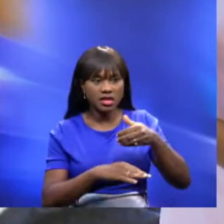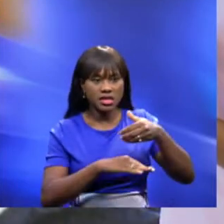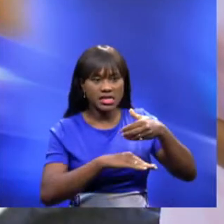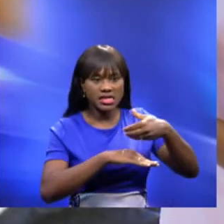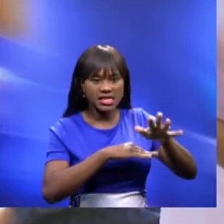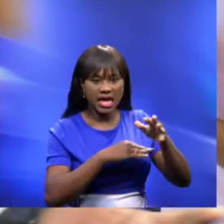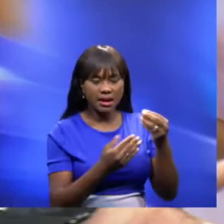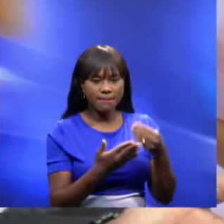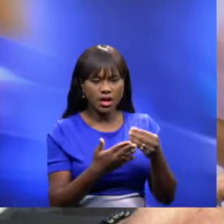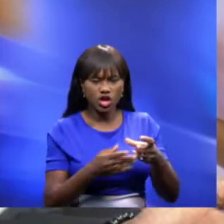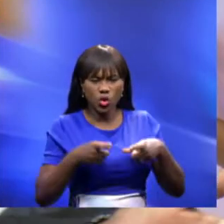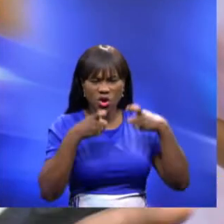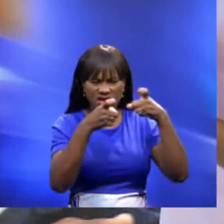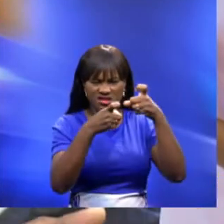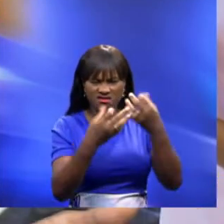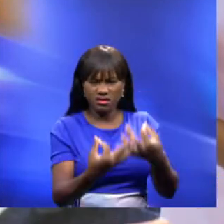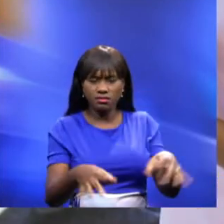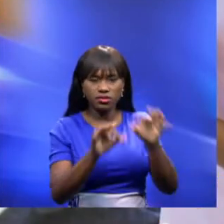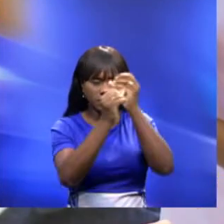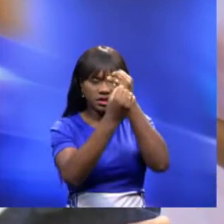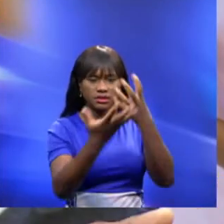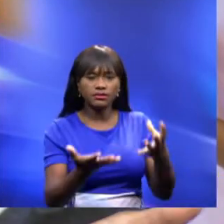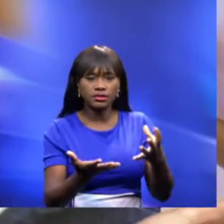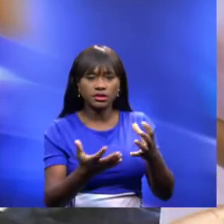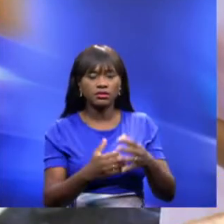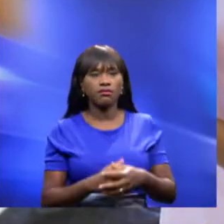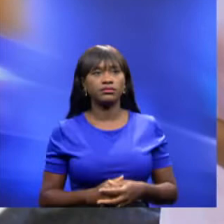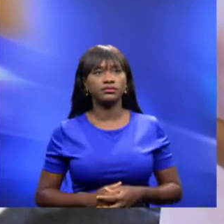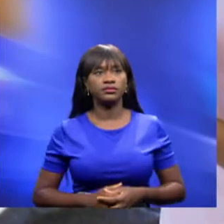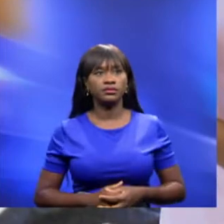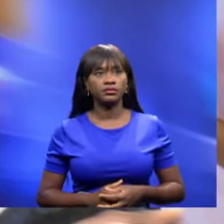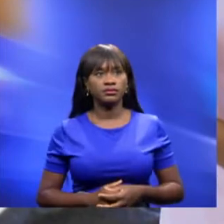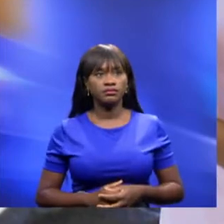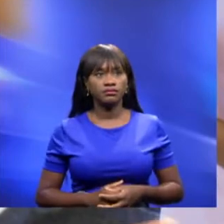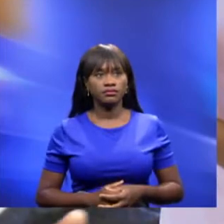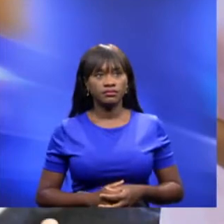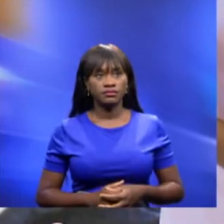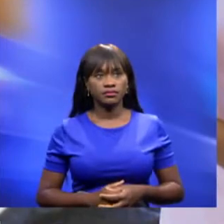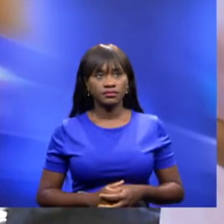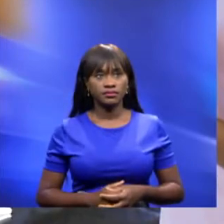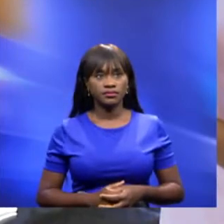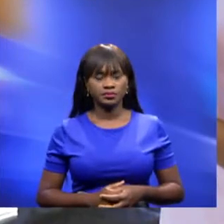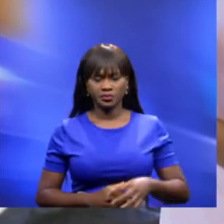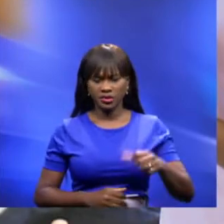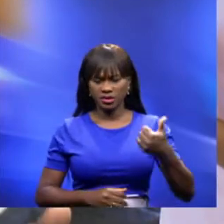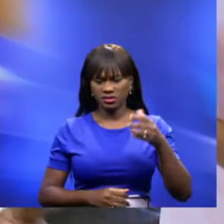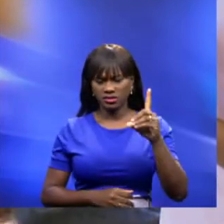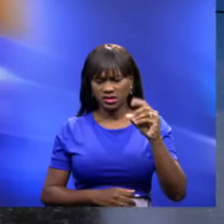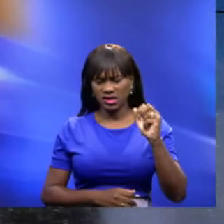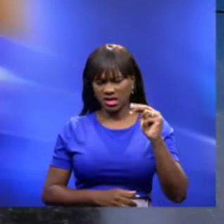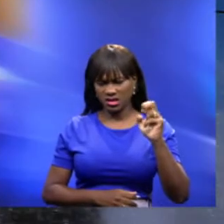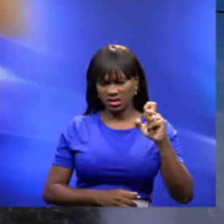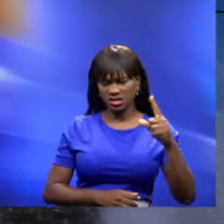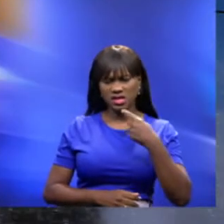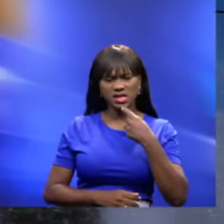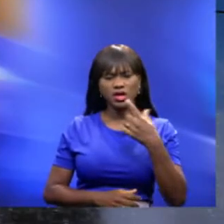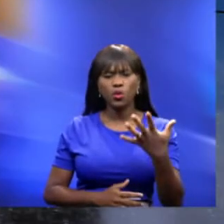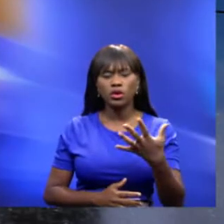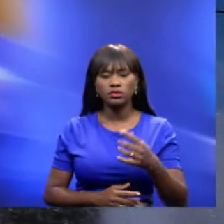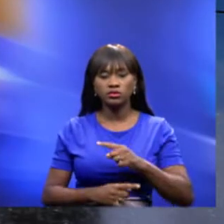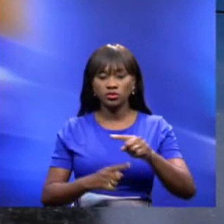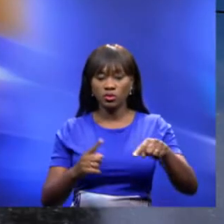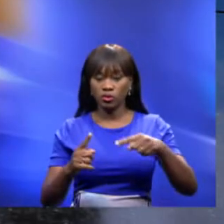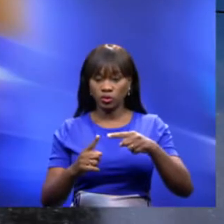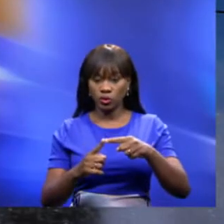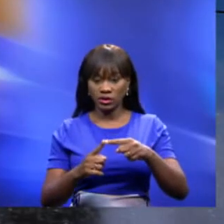give away your information. And based on even something that Daniel was saying quickly, when Sergeant Lewis